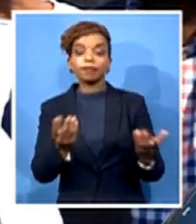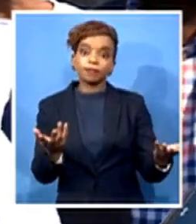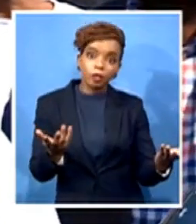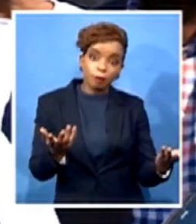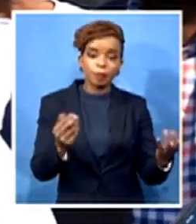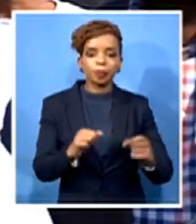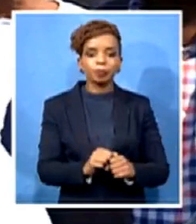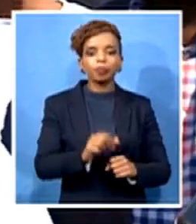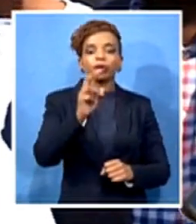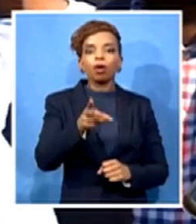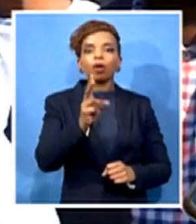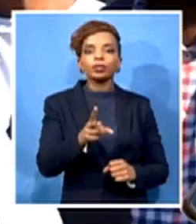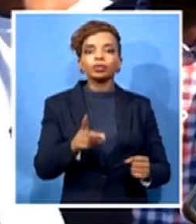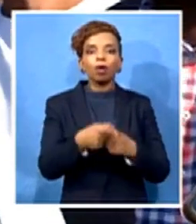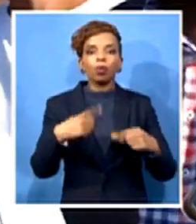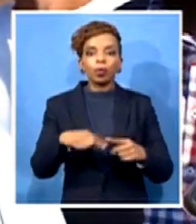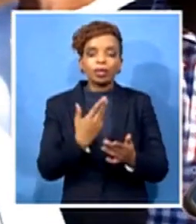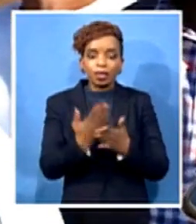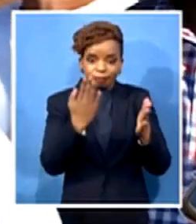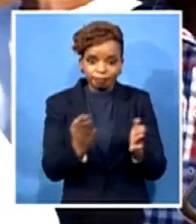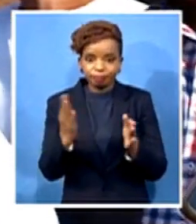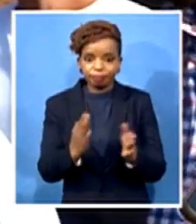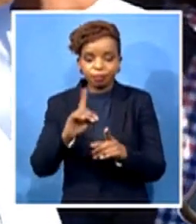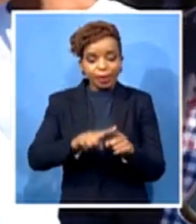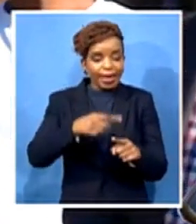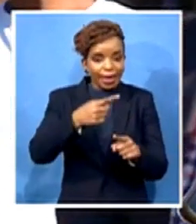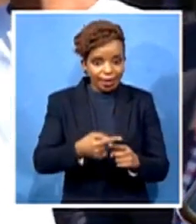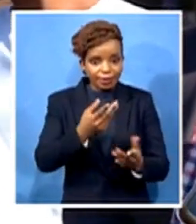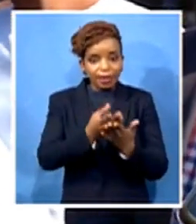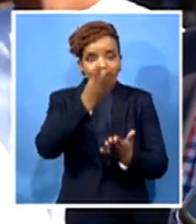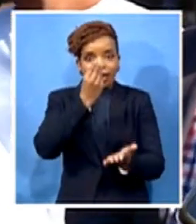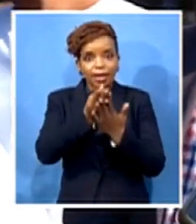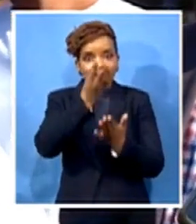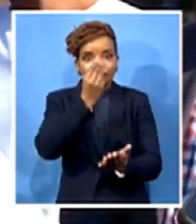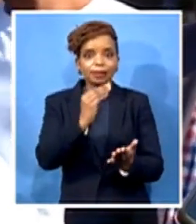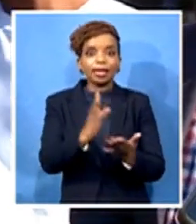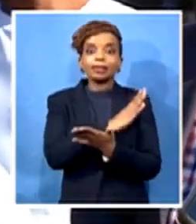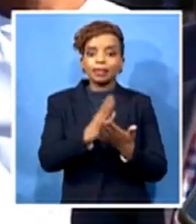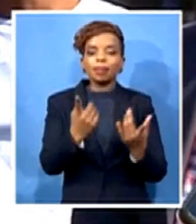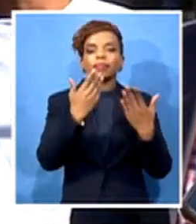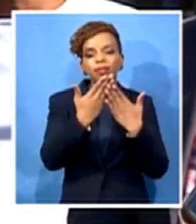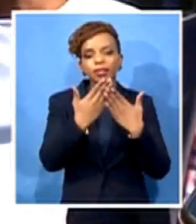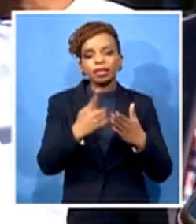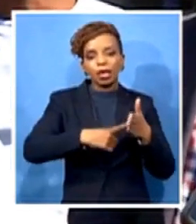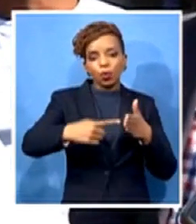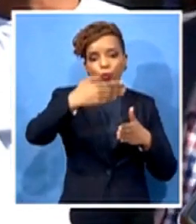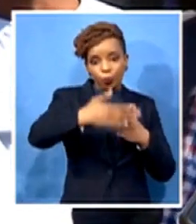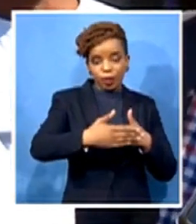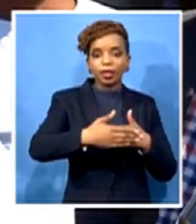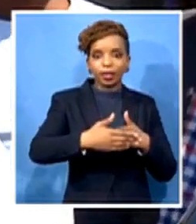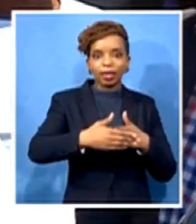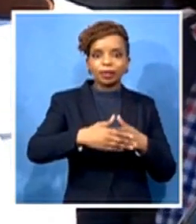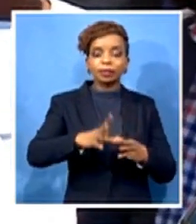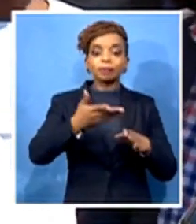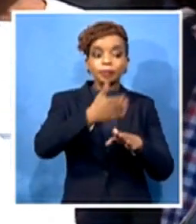we need some. Some are also doing the weekend lessons and everything. And as I was talking to you earlier, we'll arrange for learners